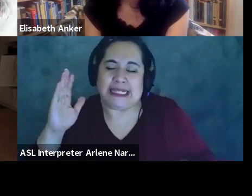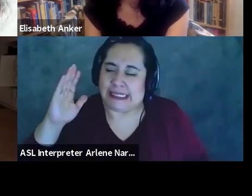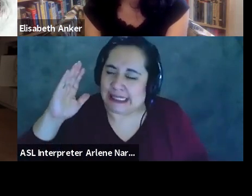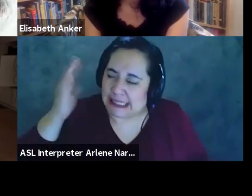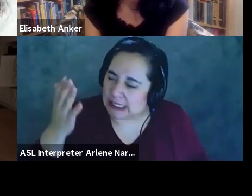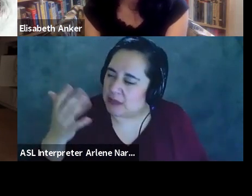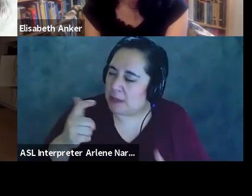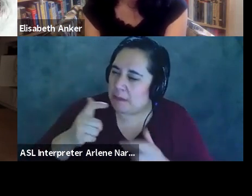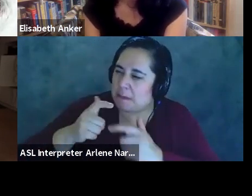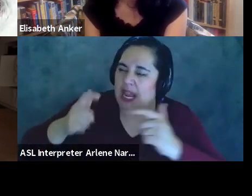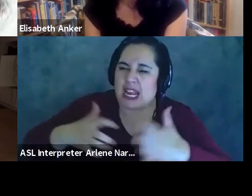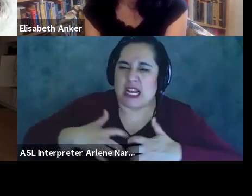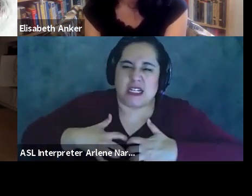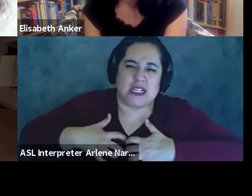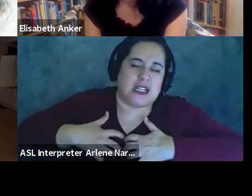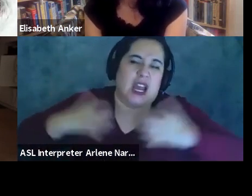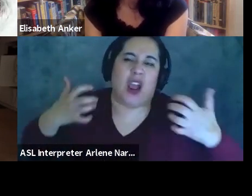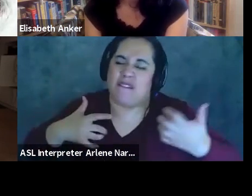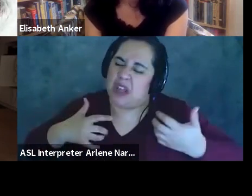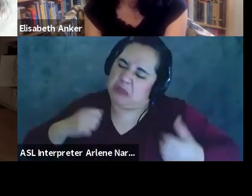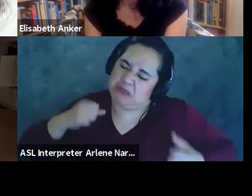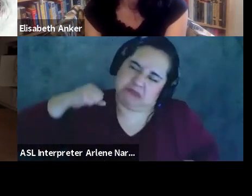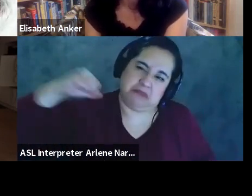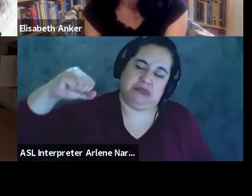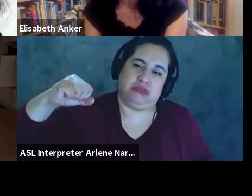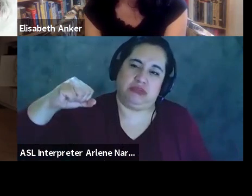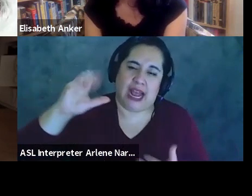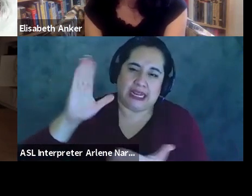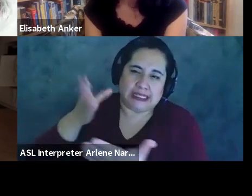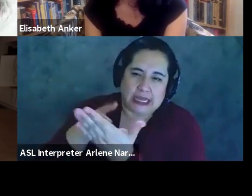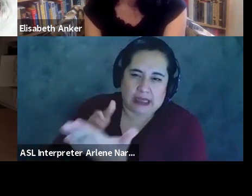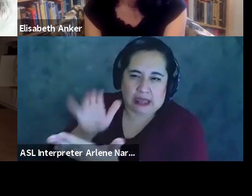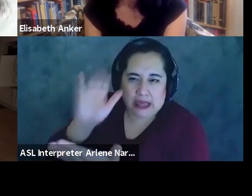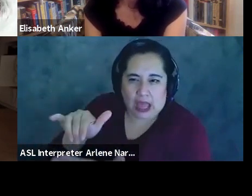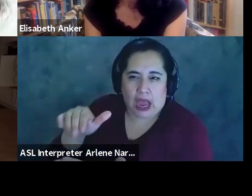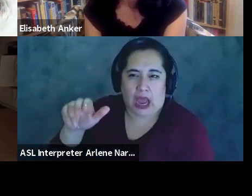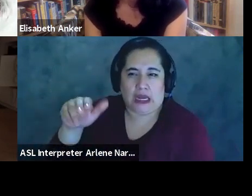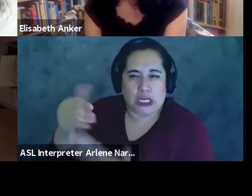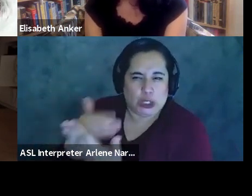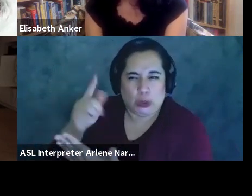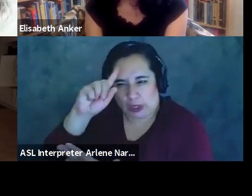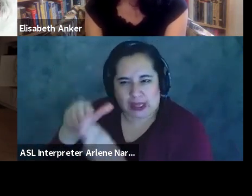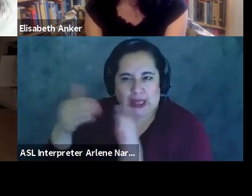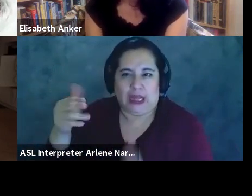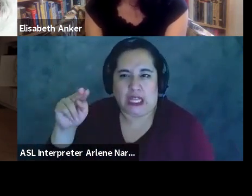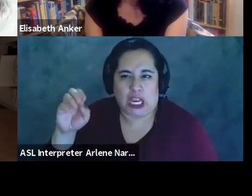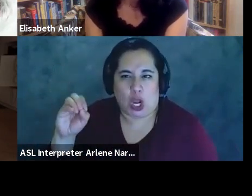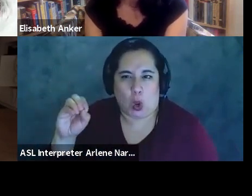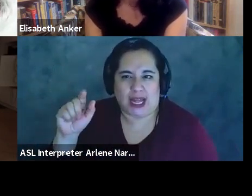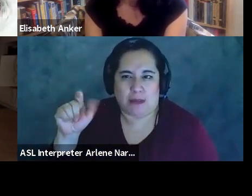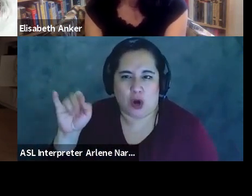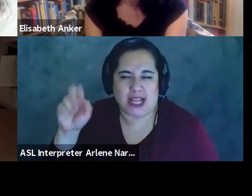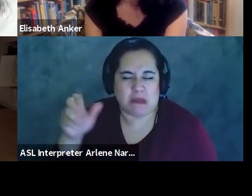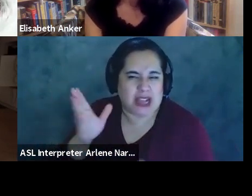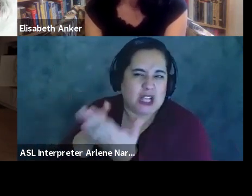huge anger and a pushback against neoliberalism, against white supremacy, against the kind of